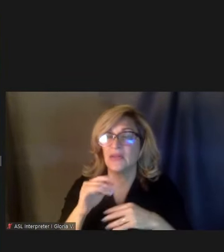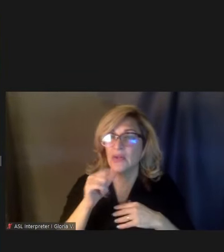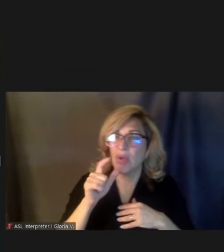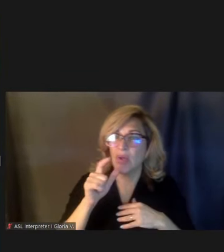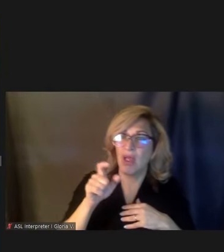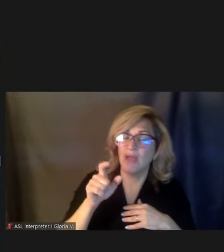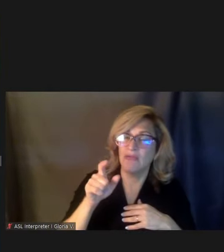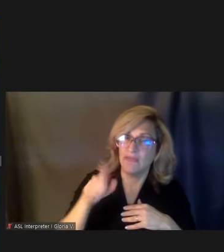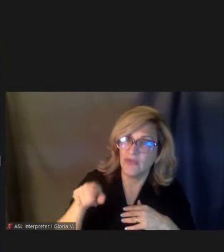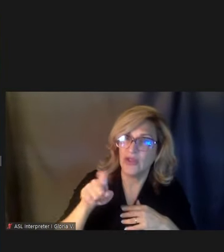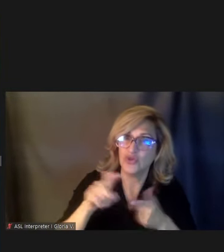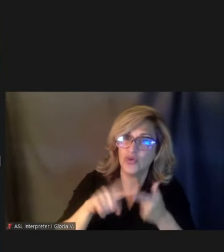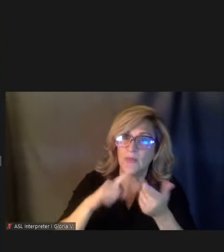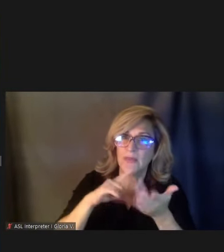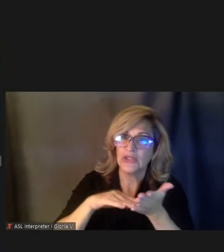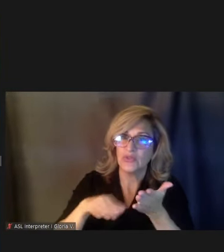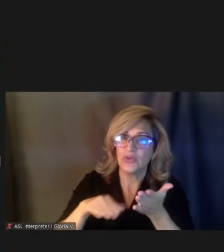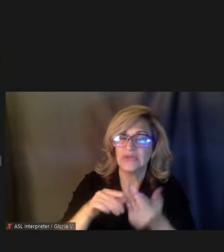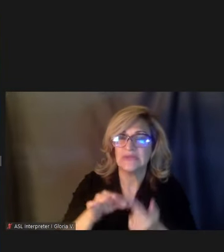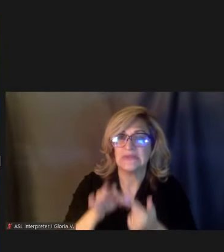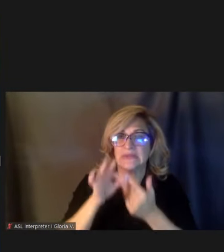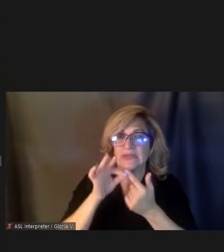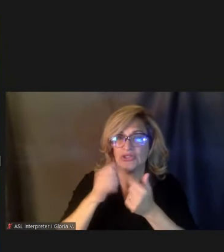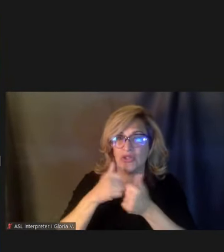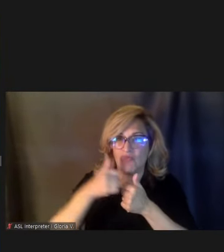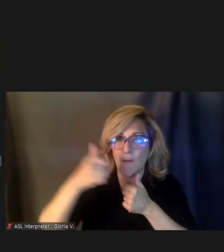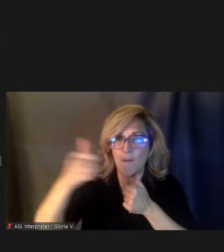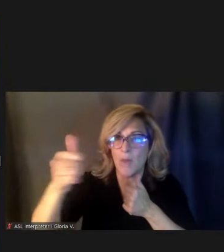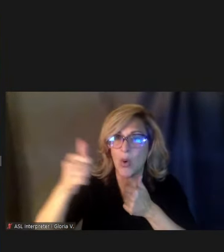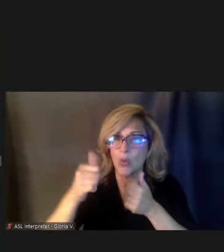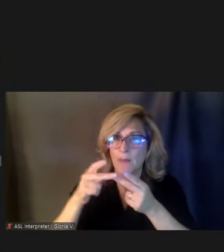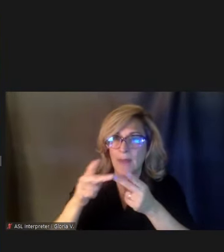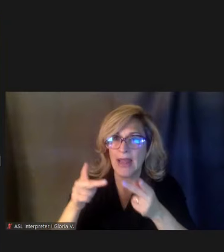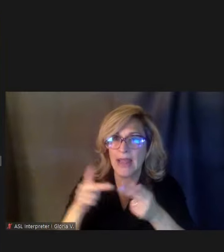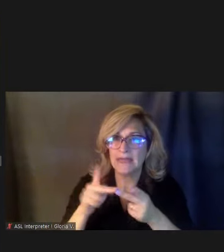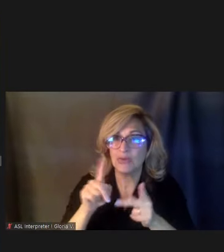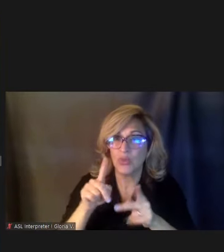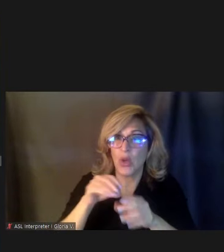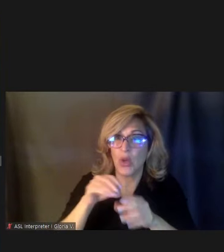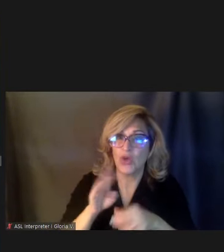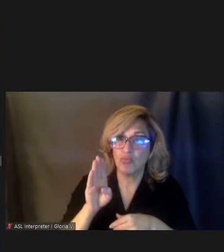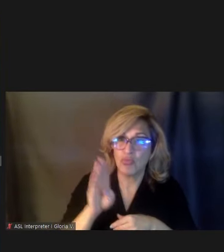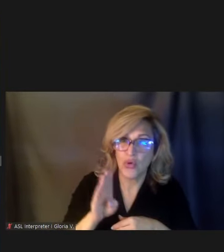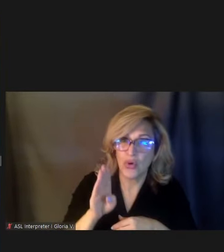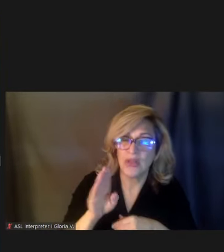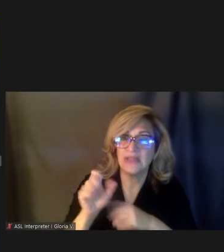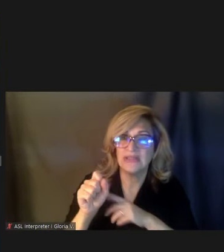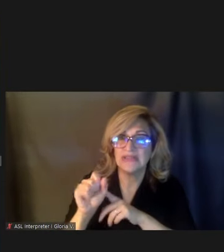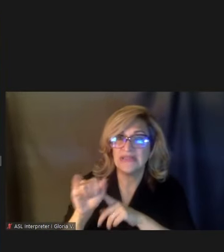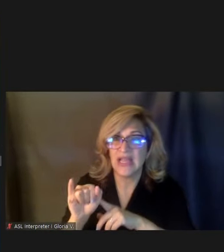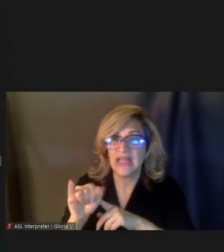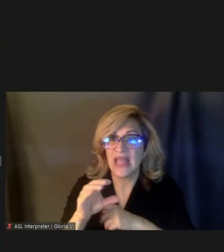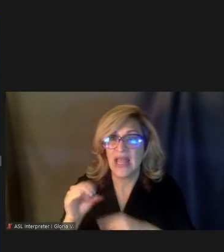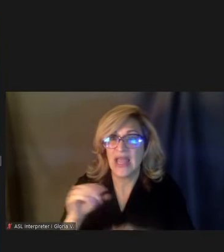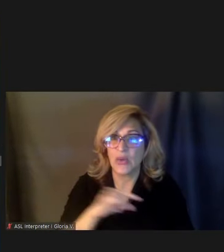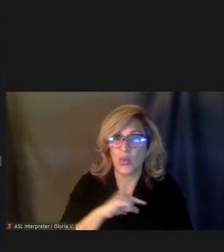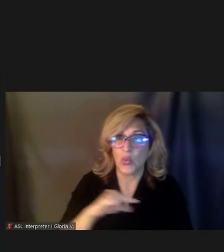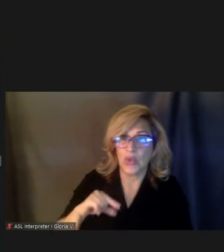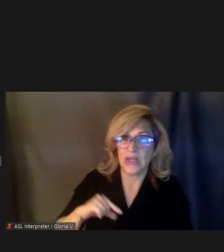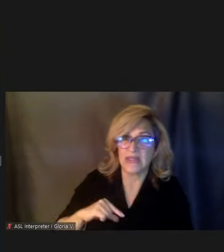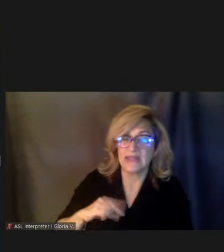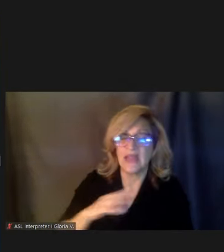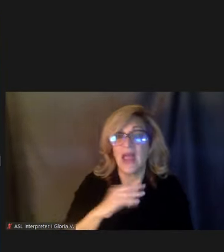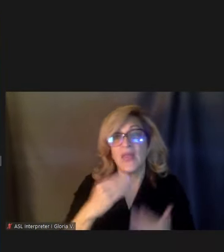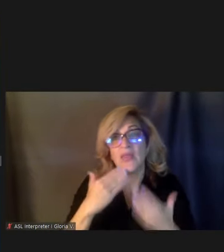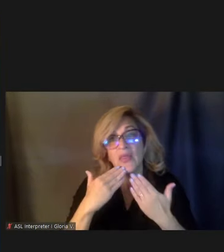be exempt, especially in remote places that's located in Brooklyn, Staten Island, and Queens. And thank